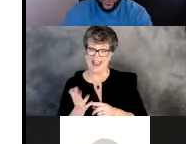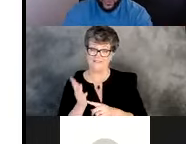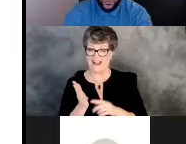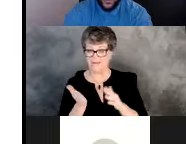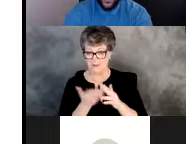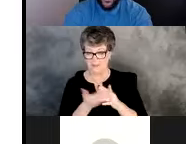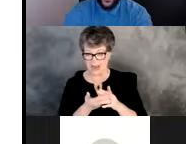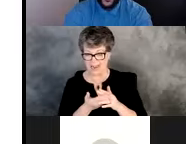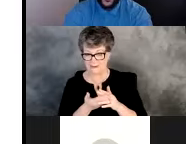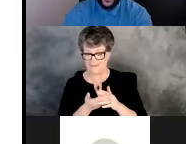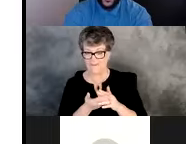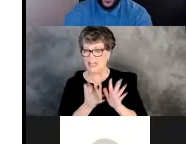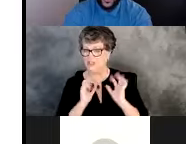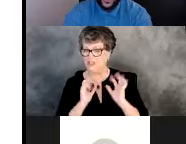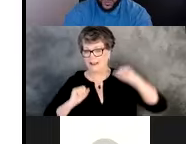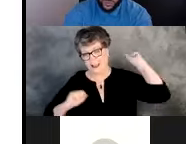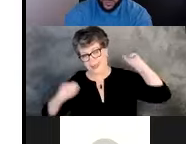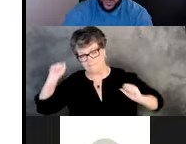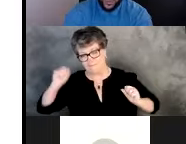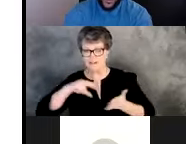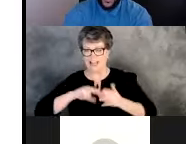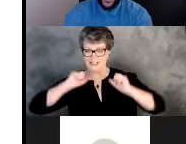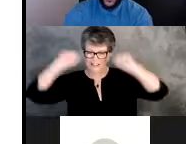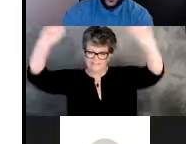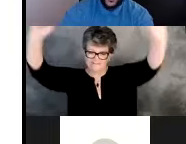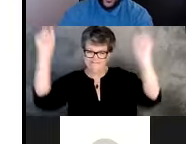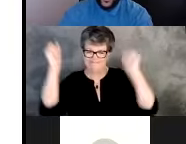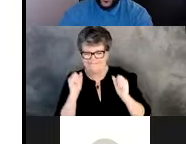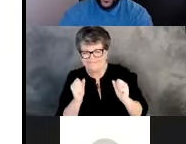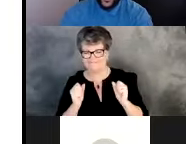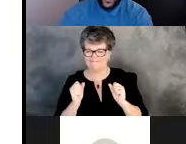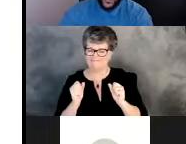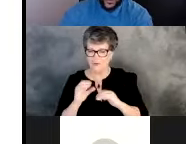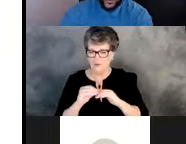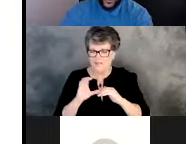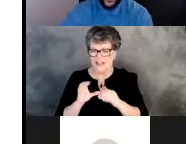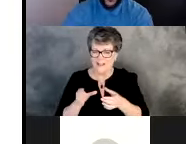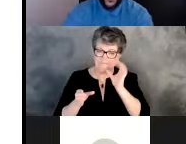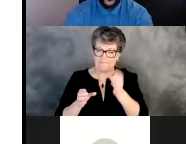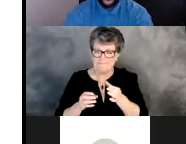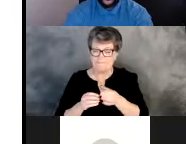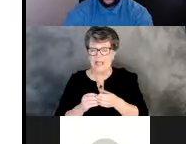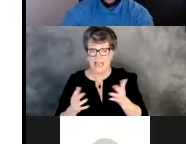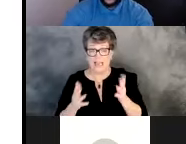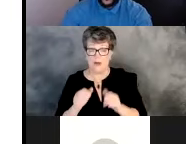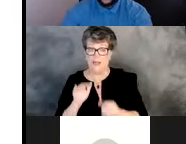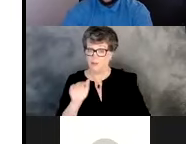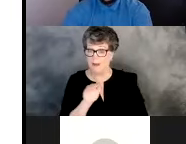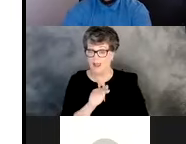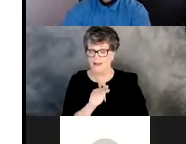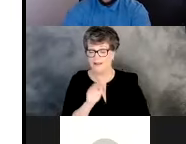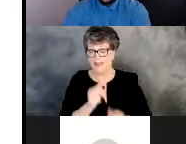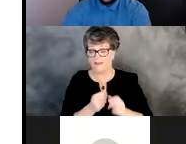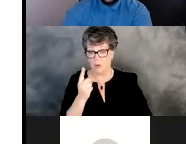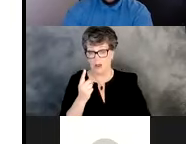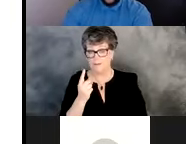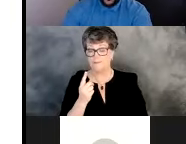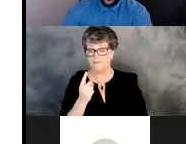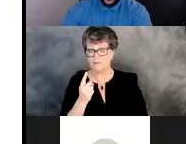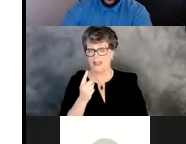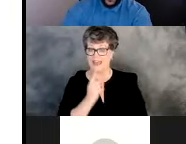break just to kind of get up, stretch, refill teacups. And I wanted to remind everyone that as